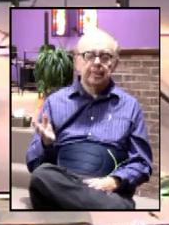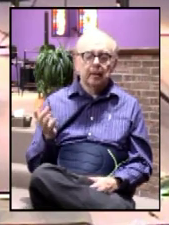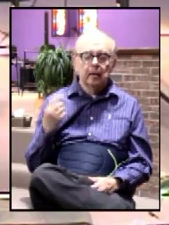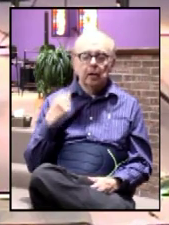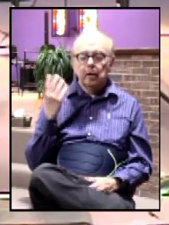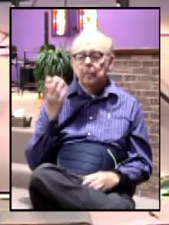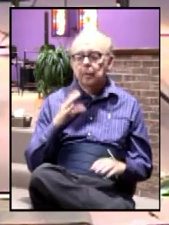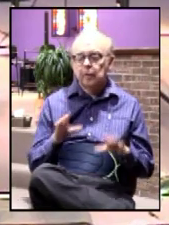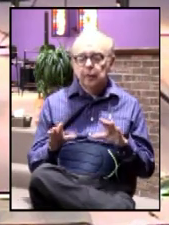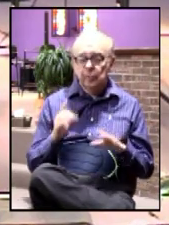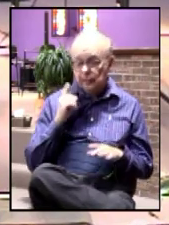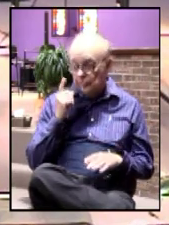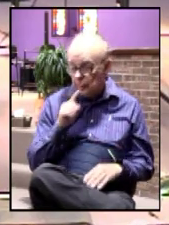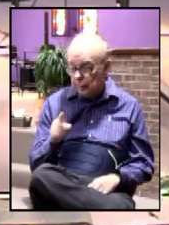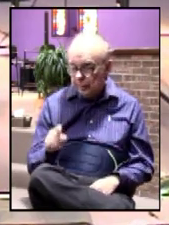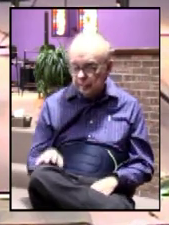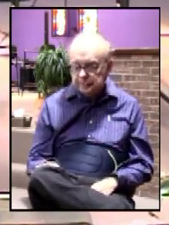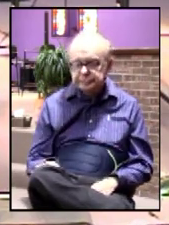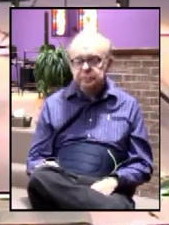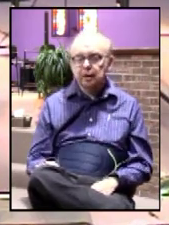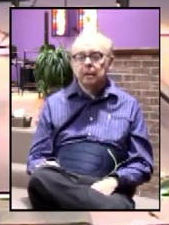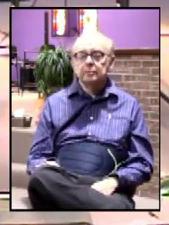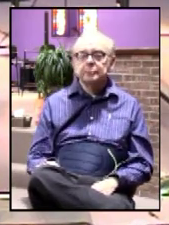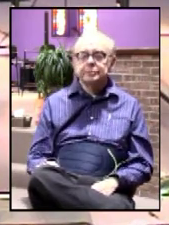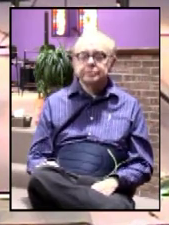Here's what I'm going to do for you.